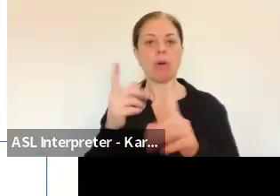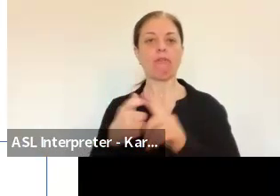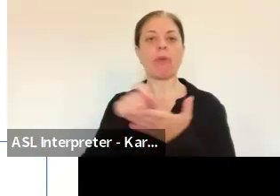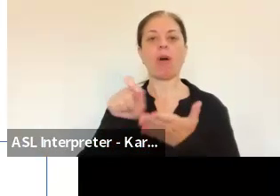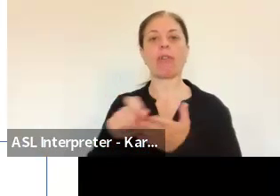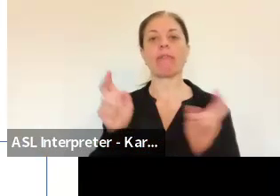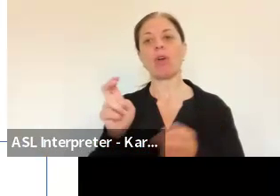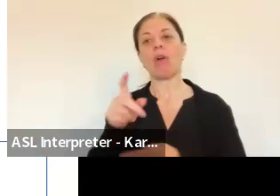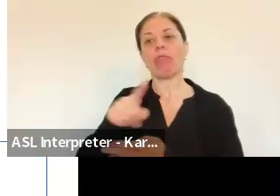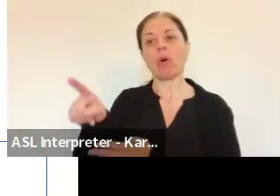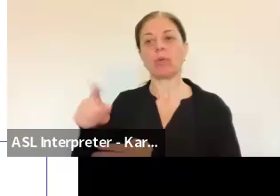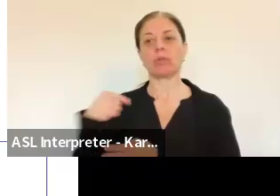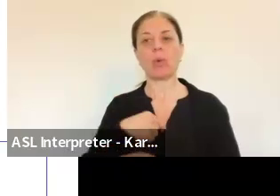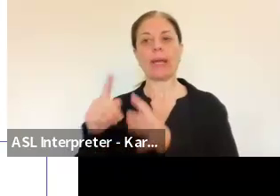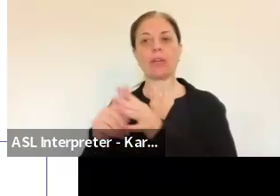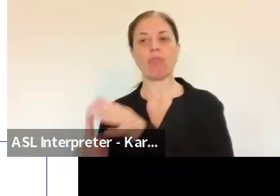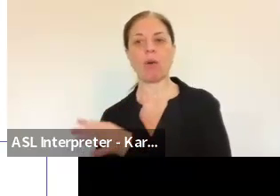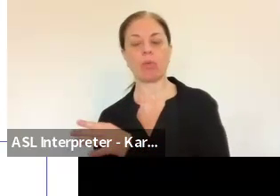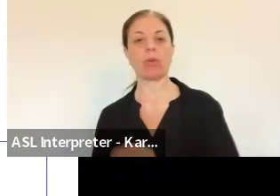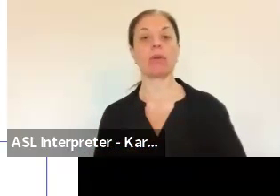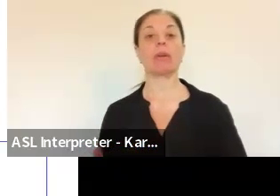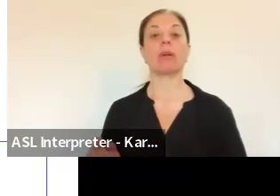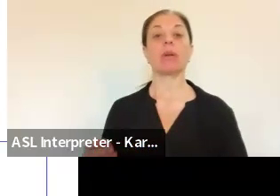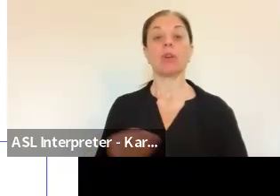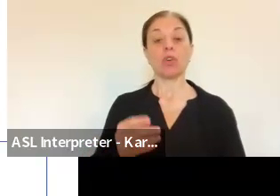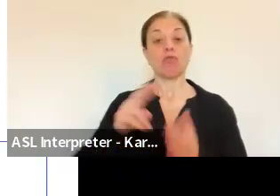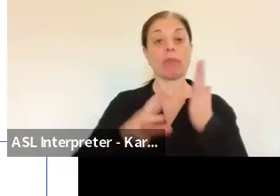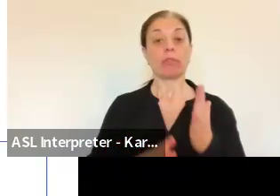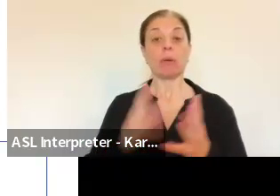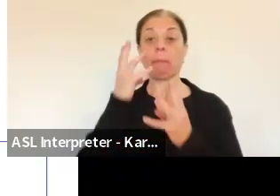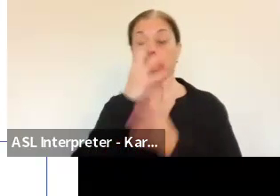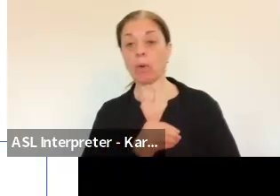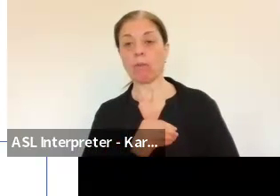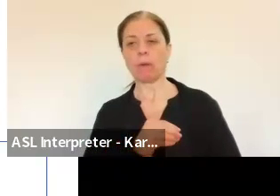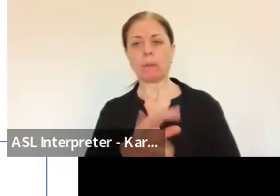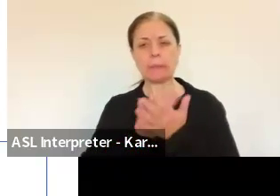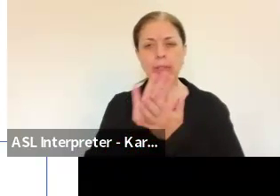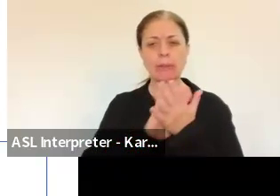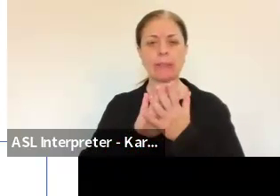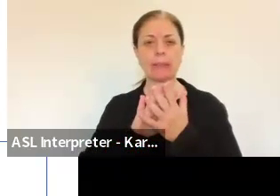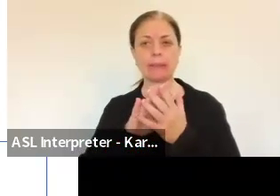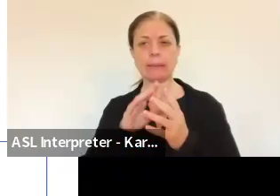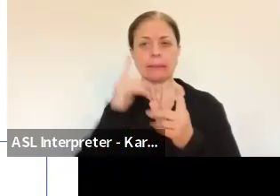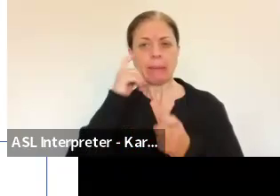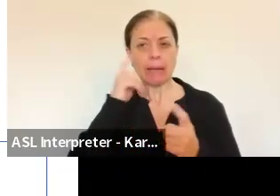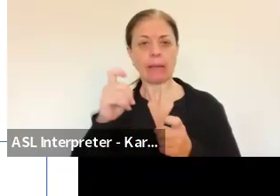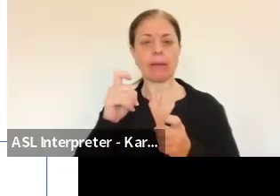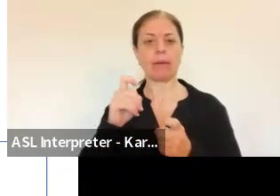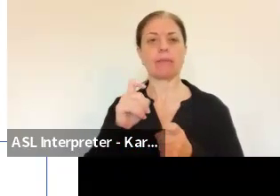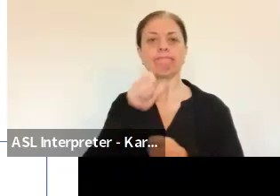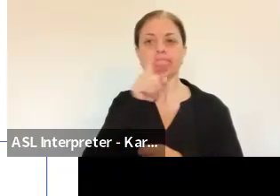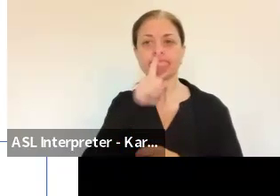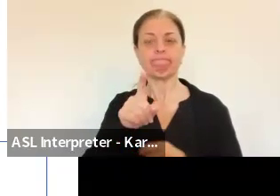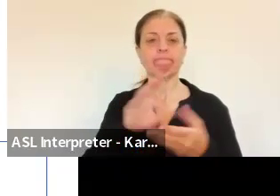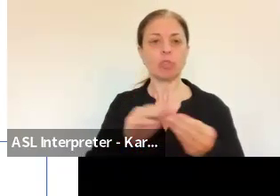of Those We Drown. Hand this to readers of beautiful and eerie speculative fiction, such as House